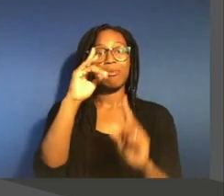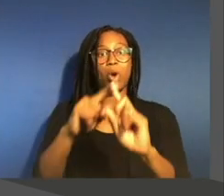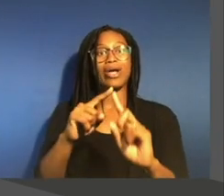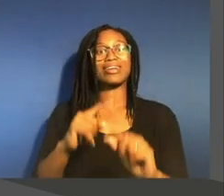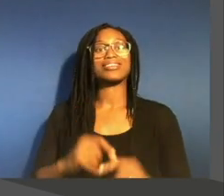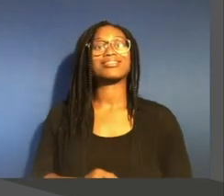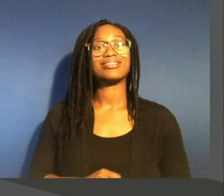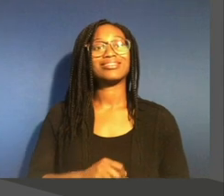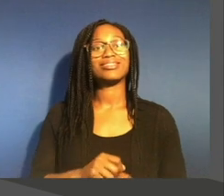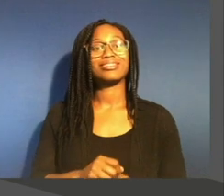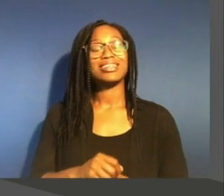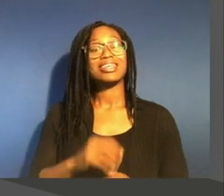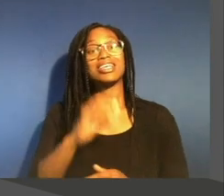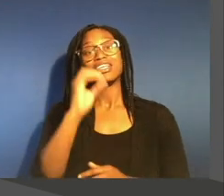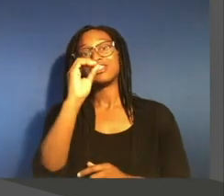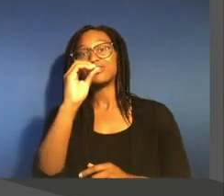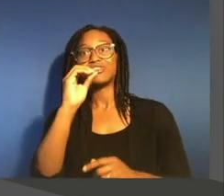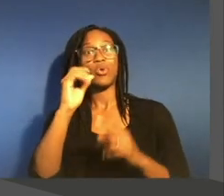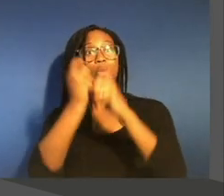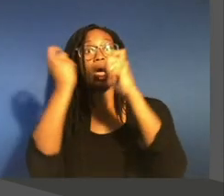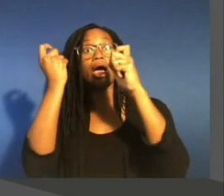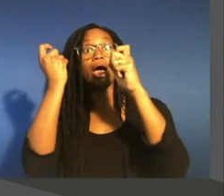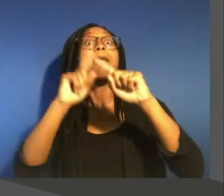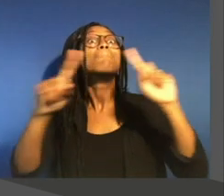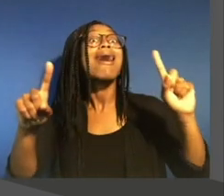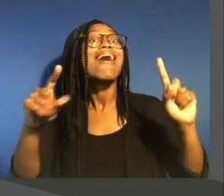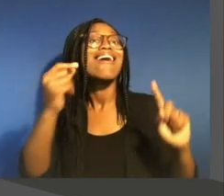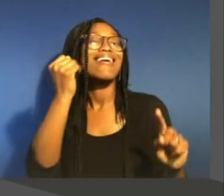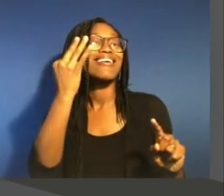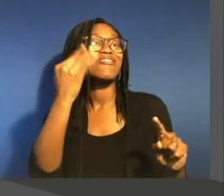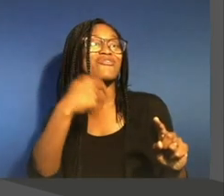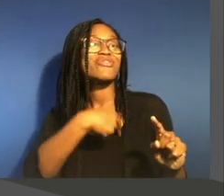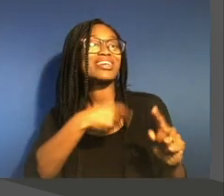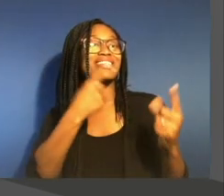But if we succeed, this will have an